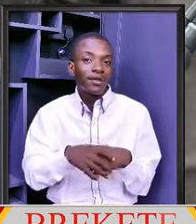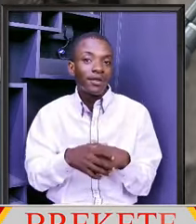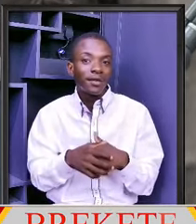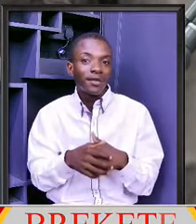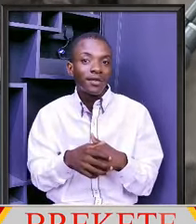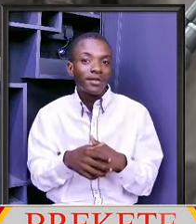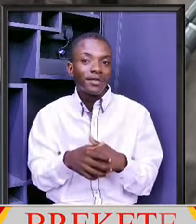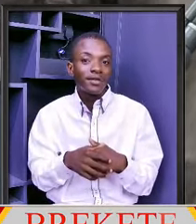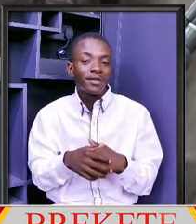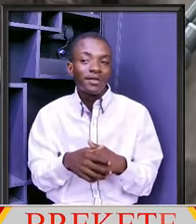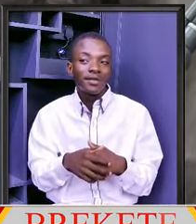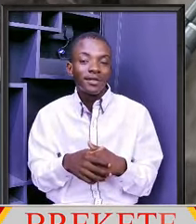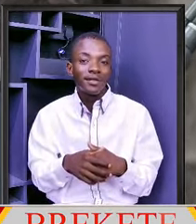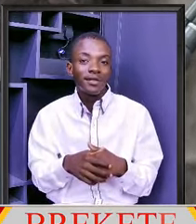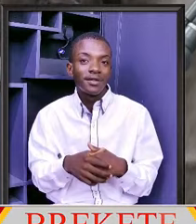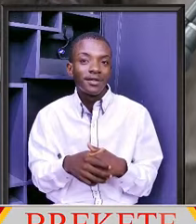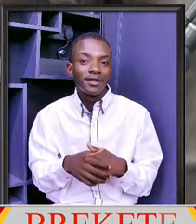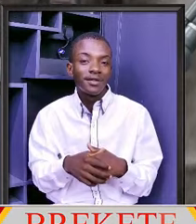I feel threatened.